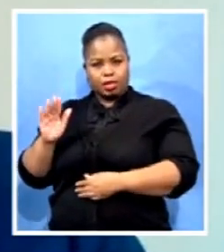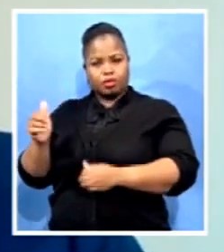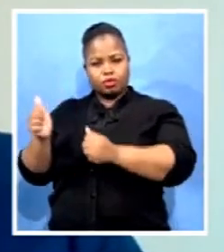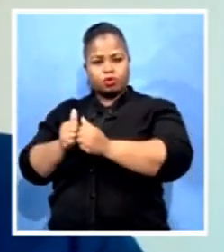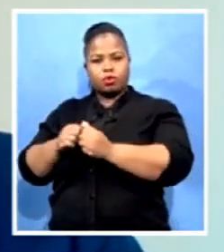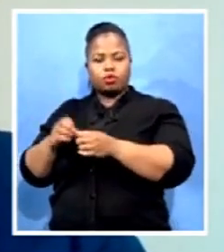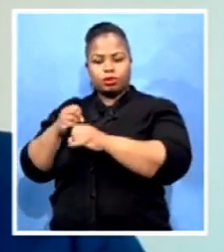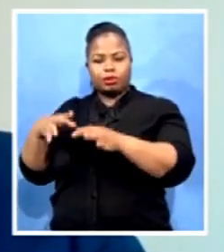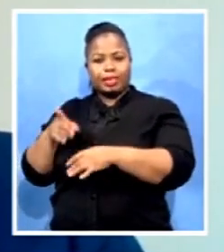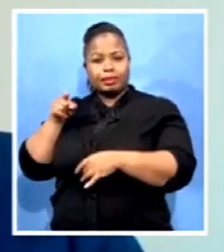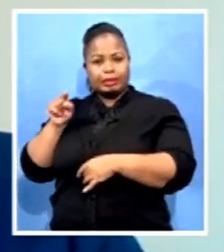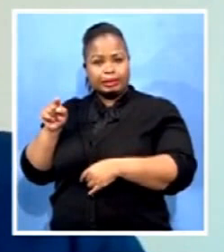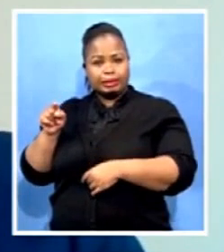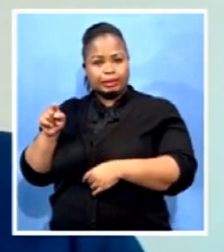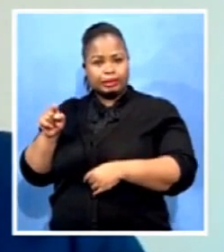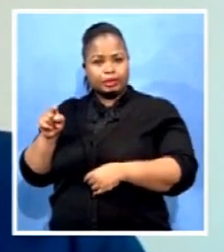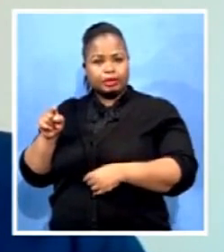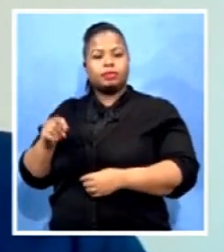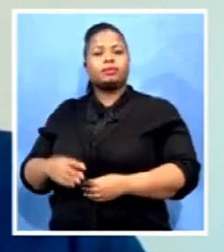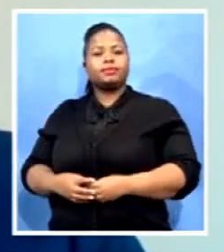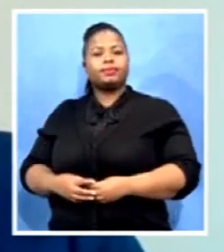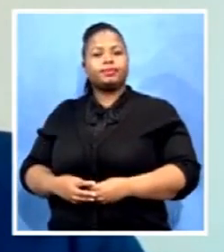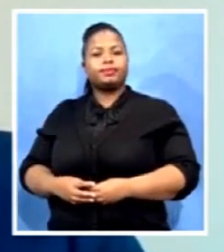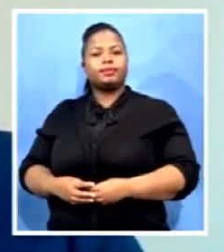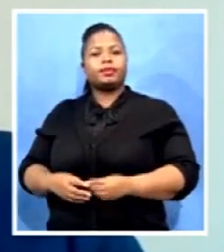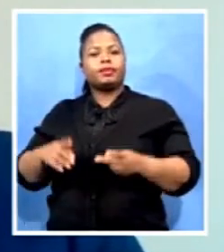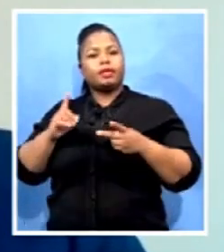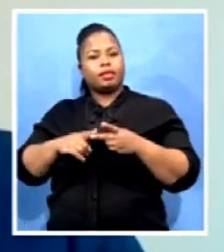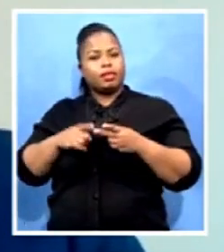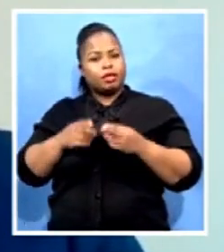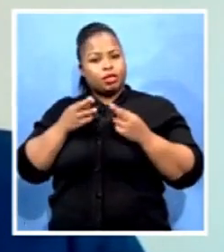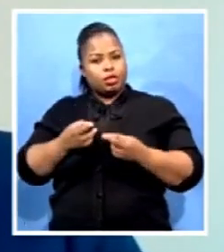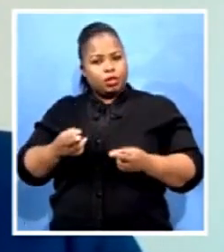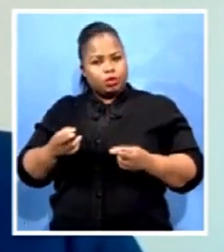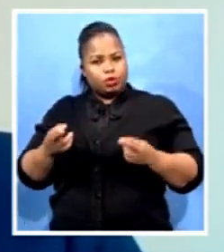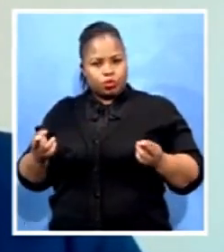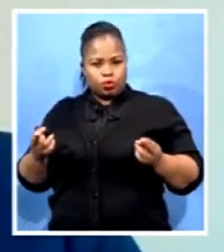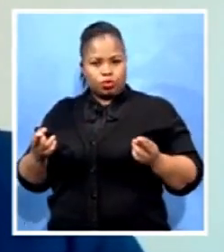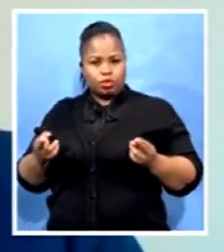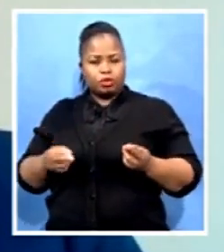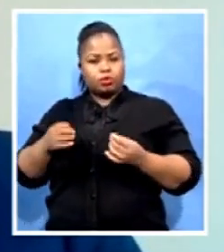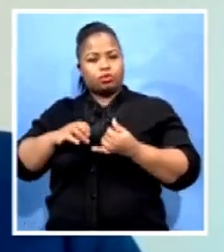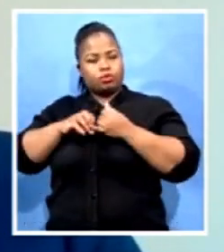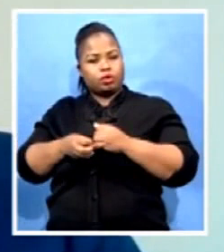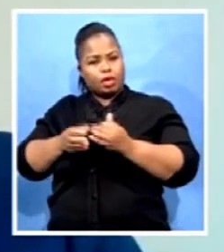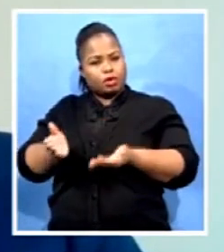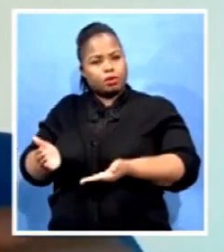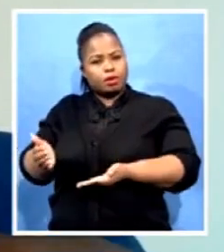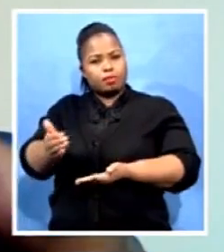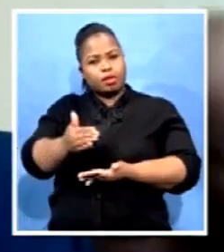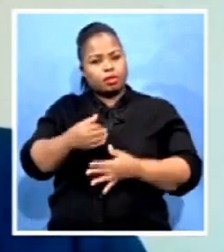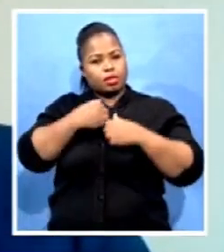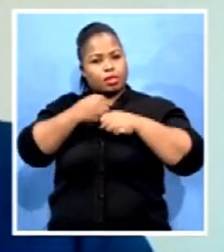terms of resources that we need to raise to get this campaign going is that we